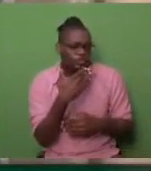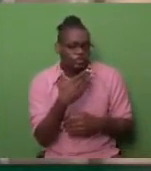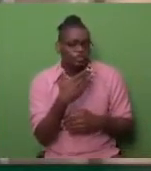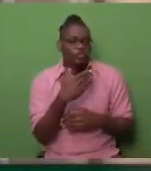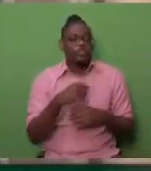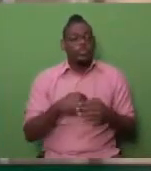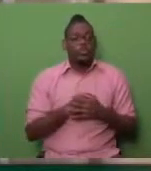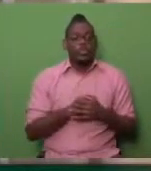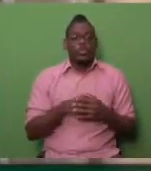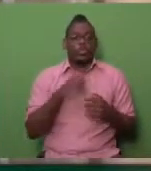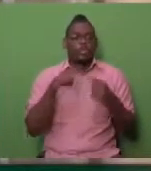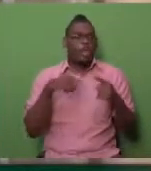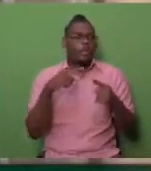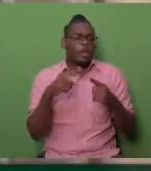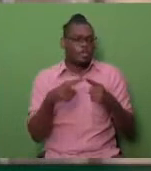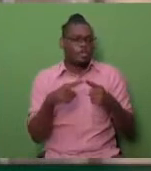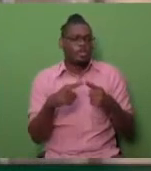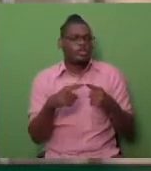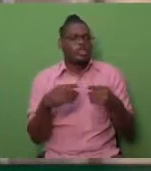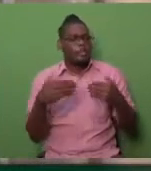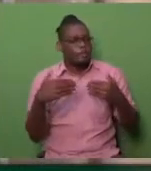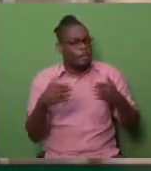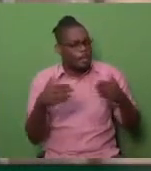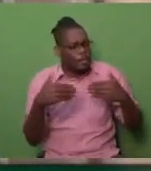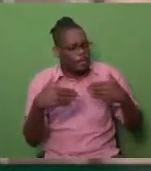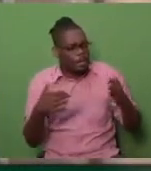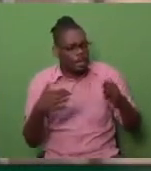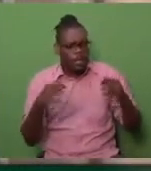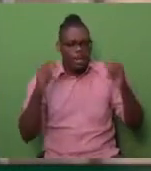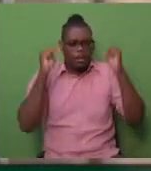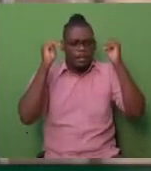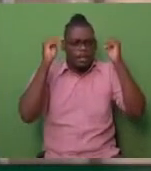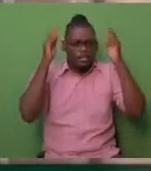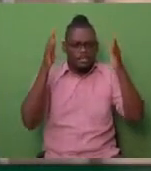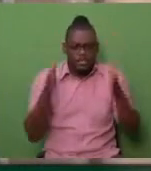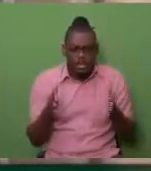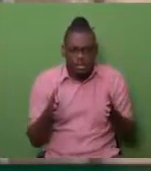events. And I'm reminded now